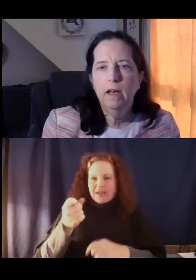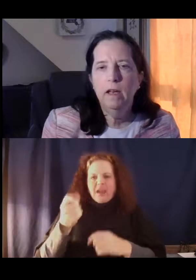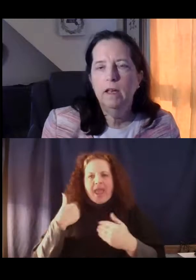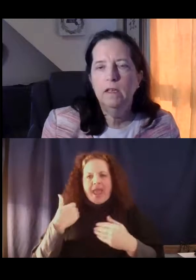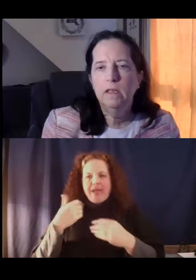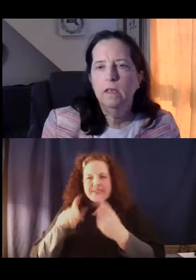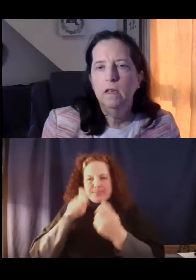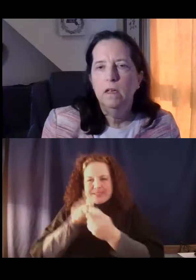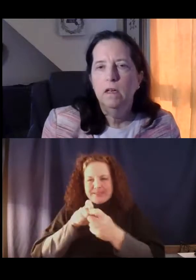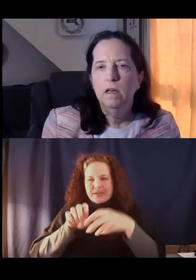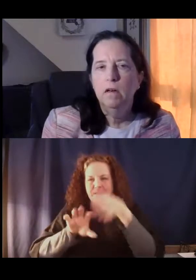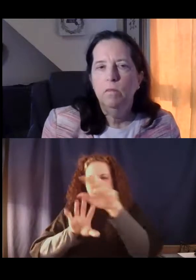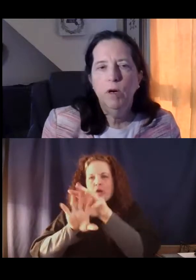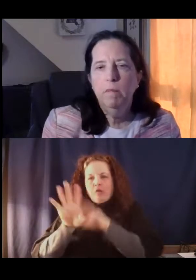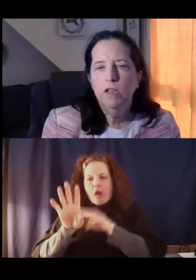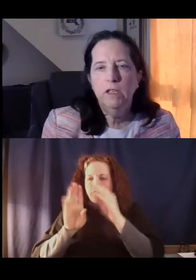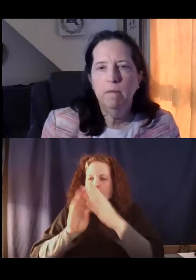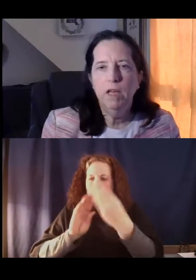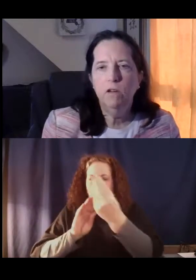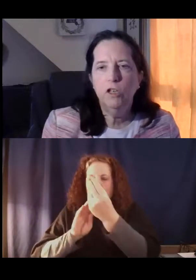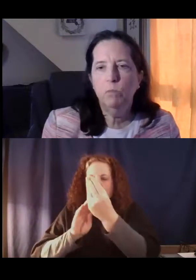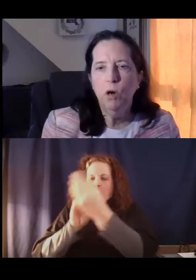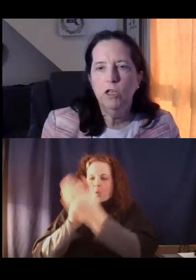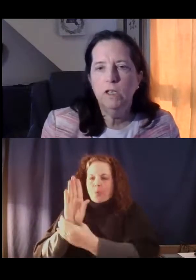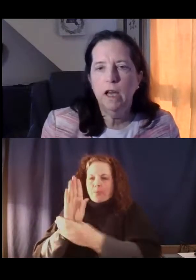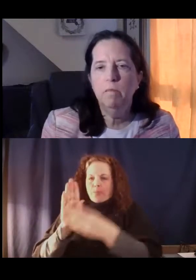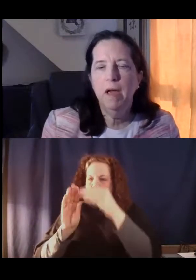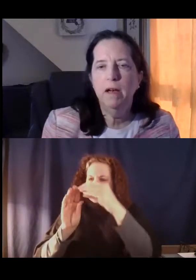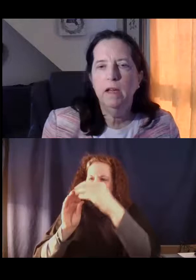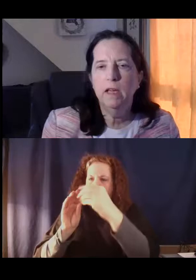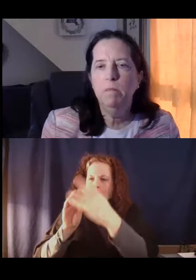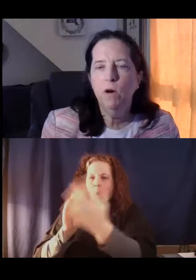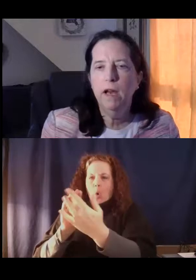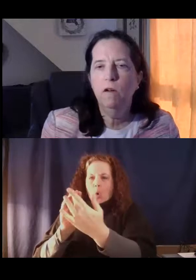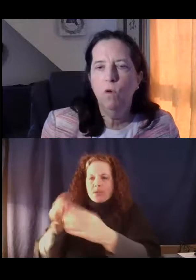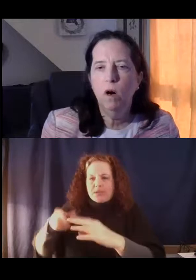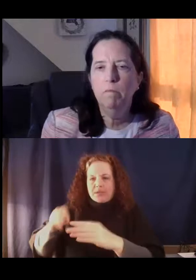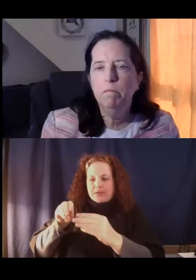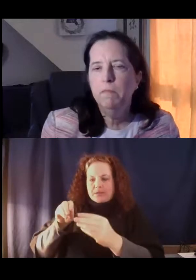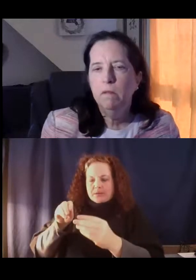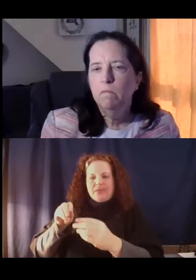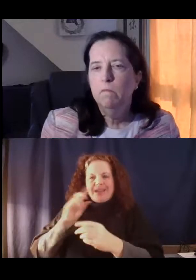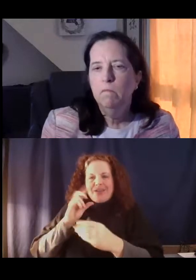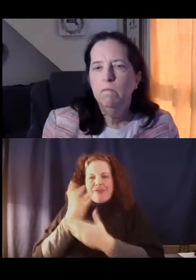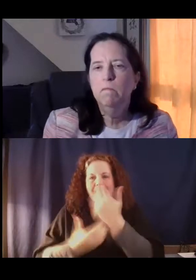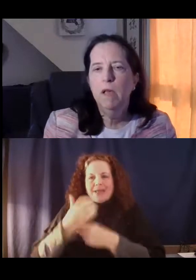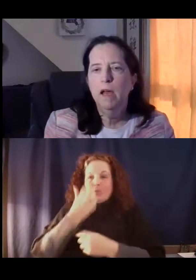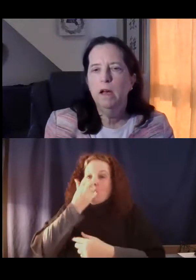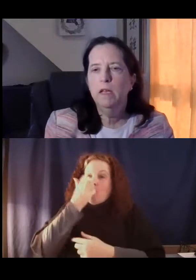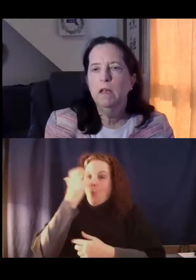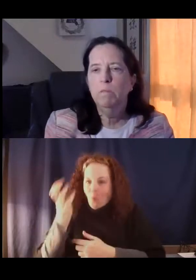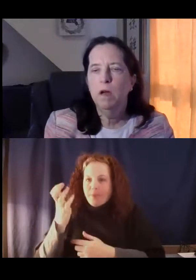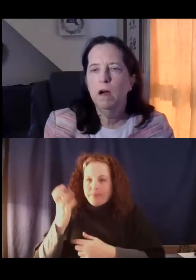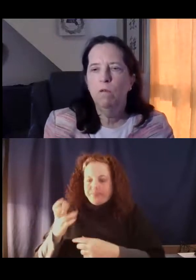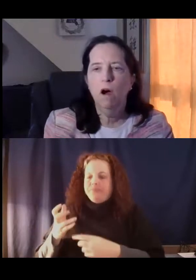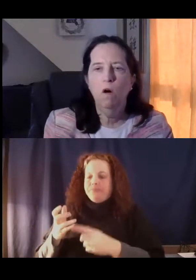that is pretty much the same thing. You can just purchase it and it can keep your hand warm and